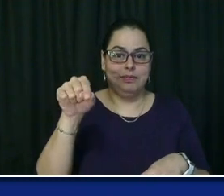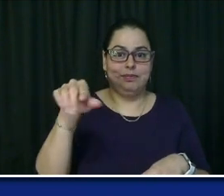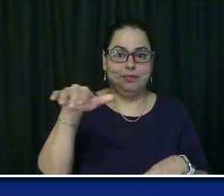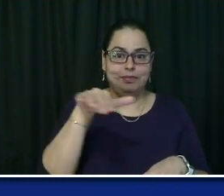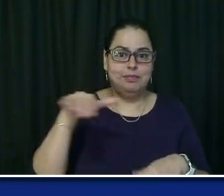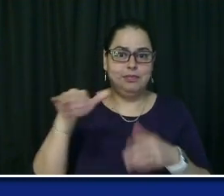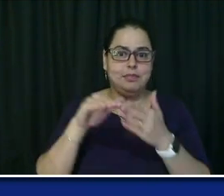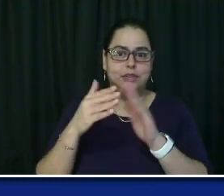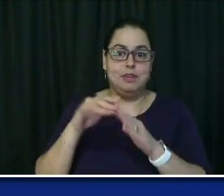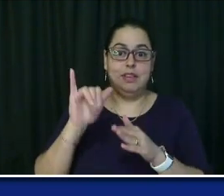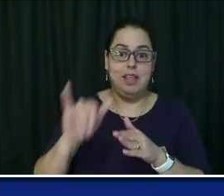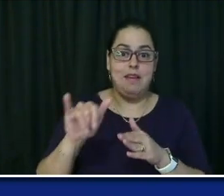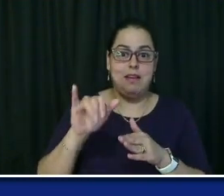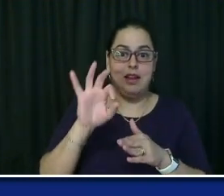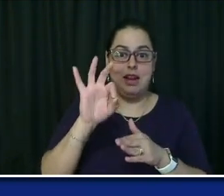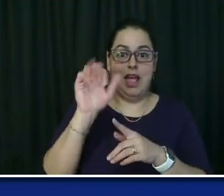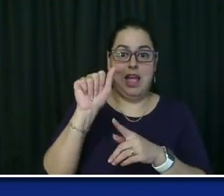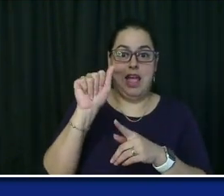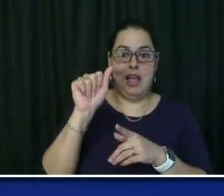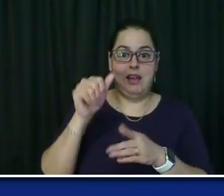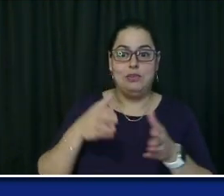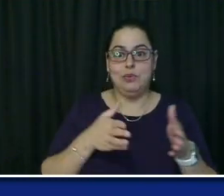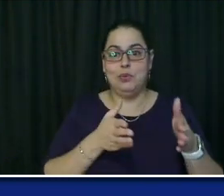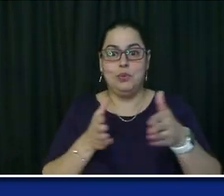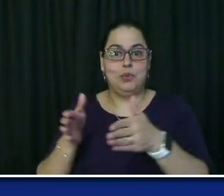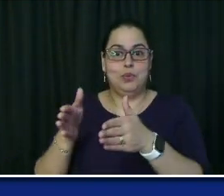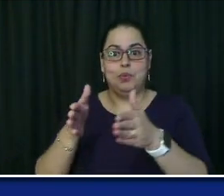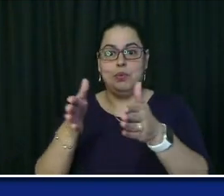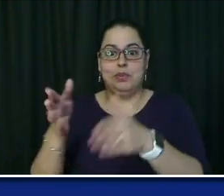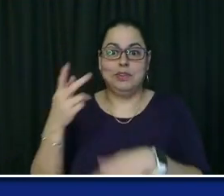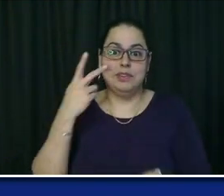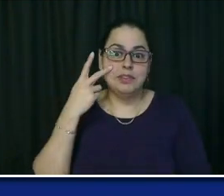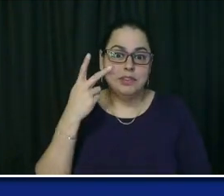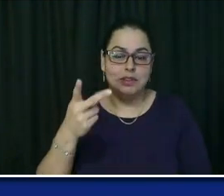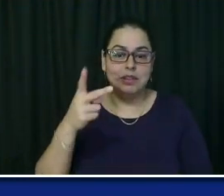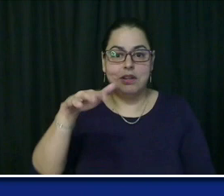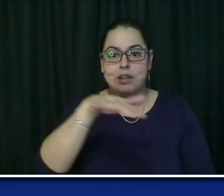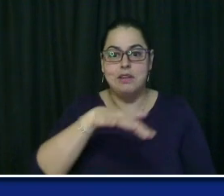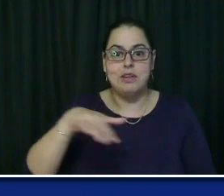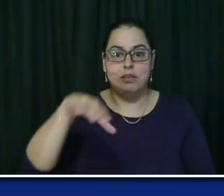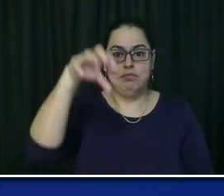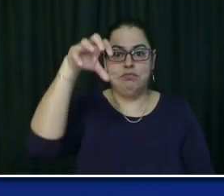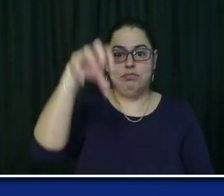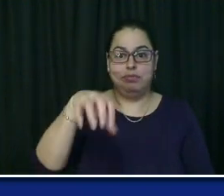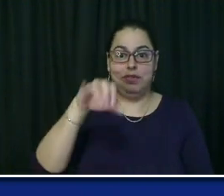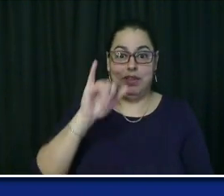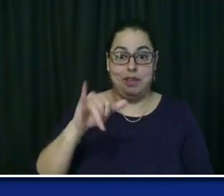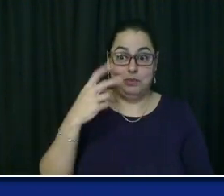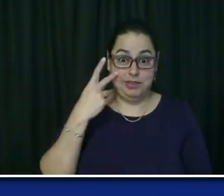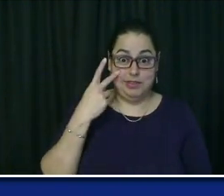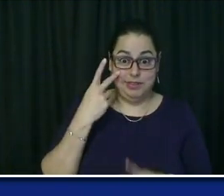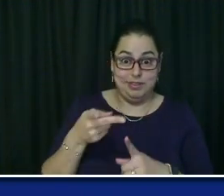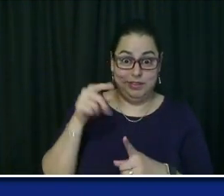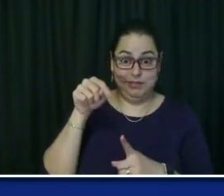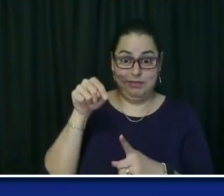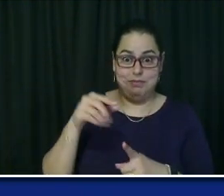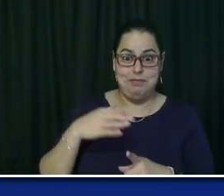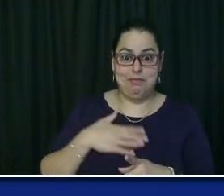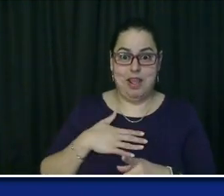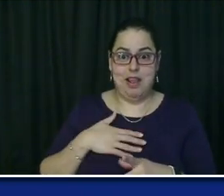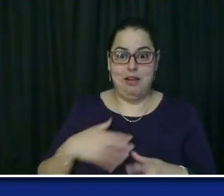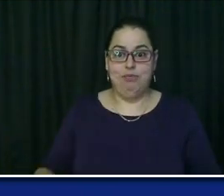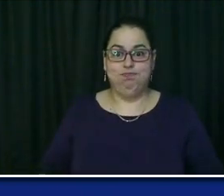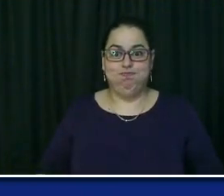south, you'll get right into the heart of Elmsford. And as my waistline shows, there's many outstanding restaurants. They're open for indoor and outdoor dining. It's